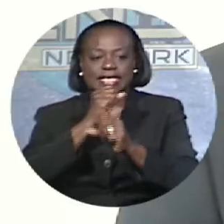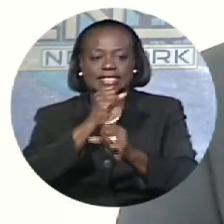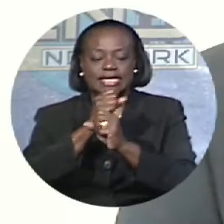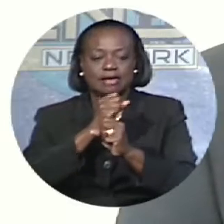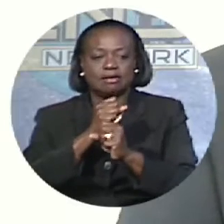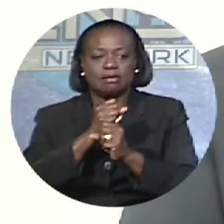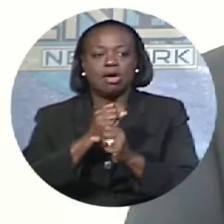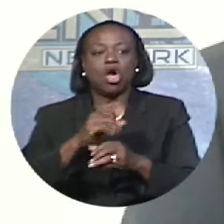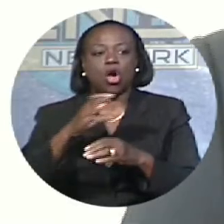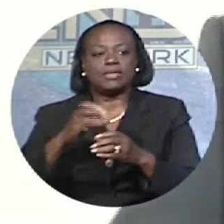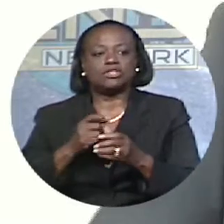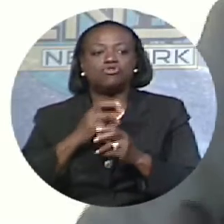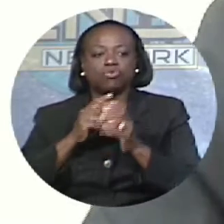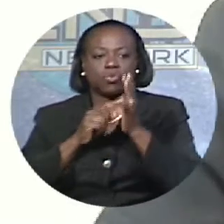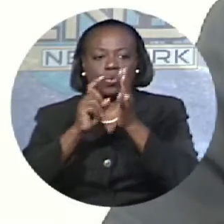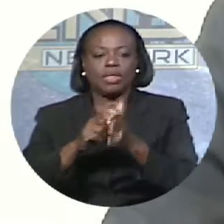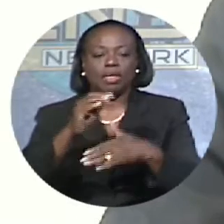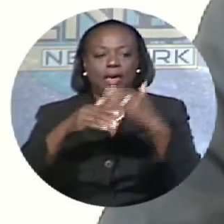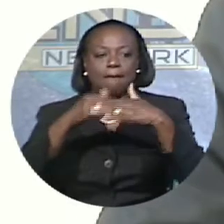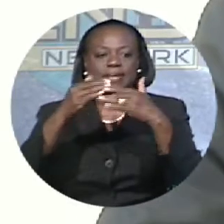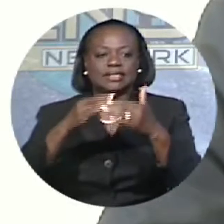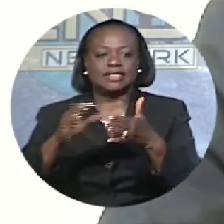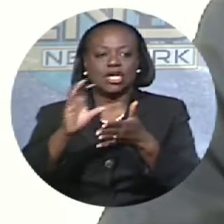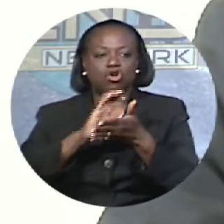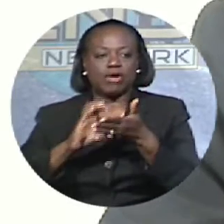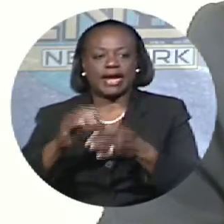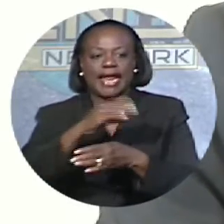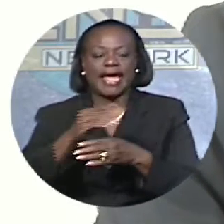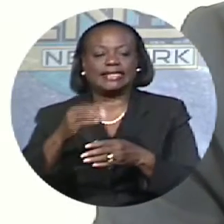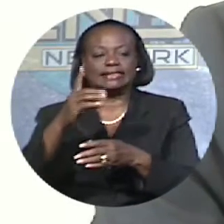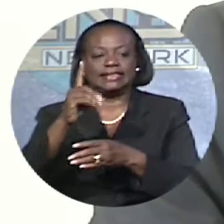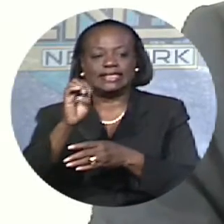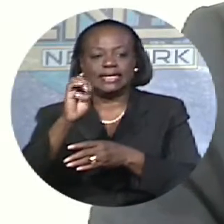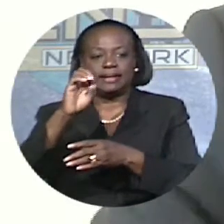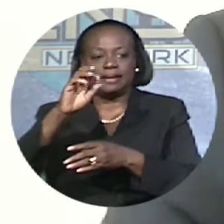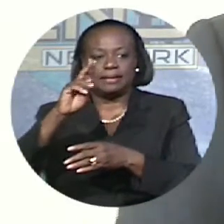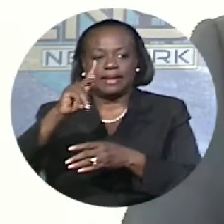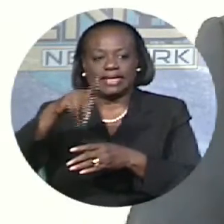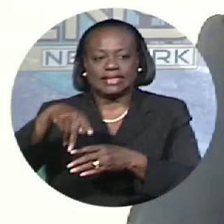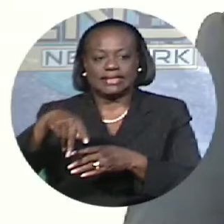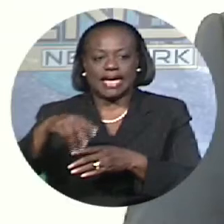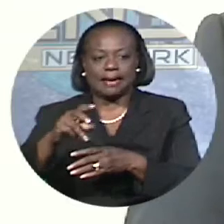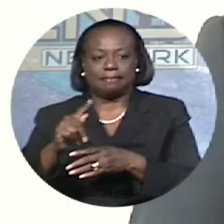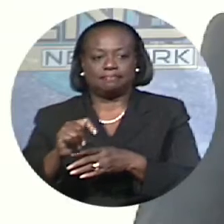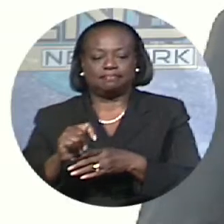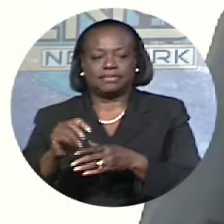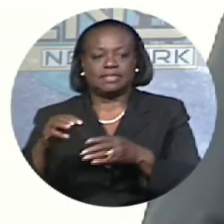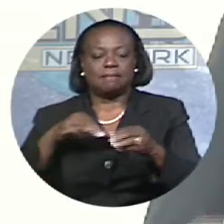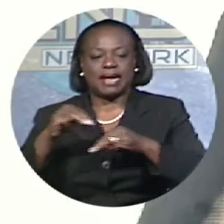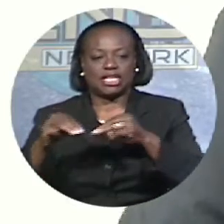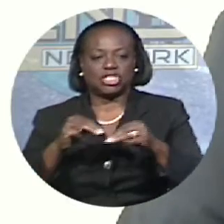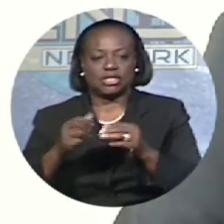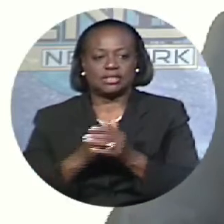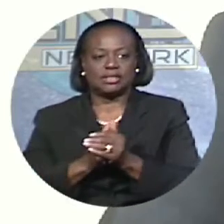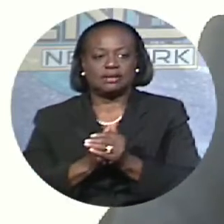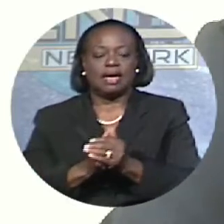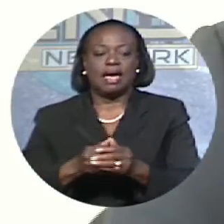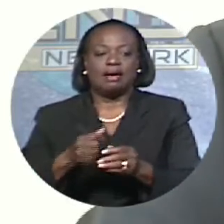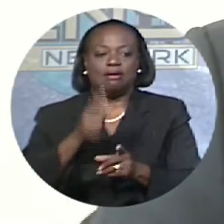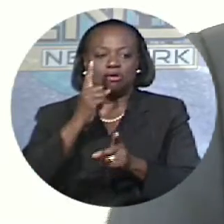compensation requirements, billing, credit, and debt management, which will include things such as the format of bills, accuracy of